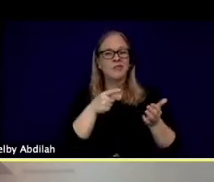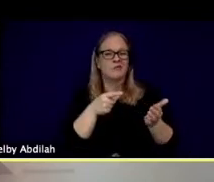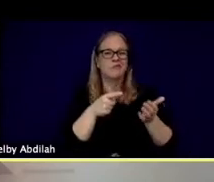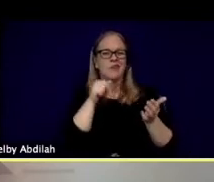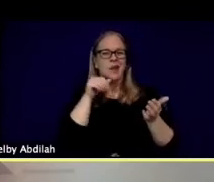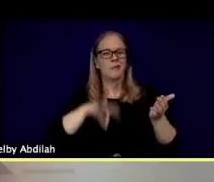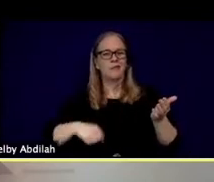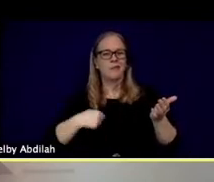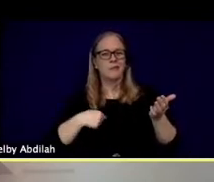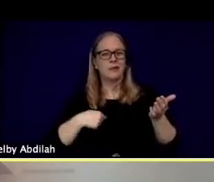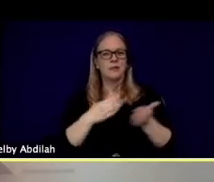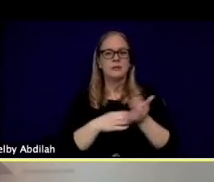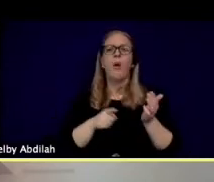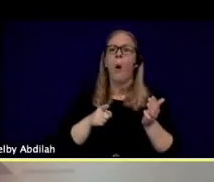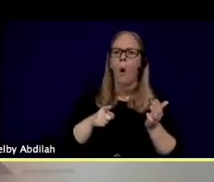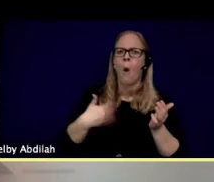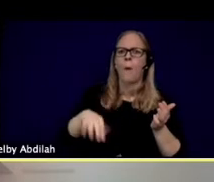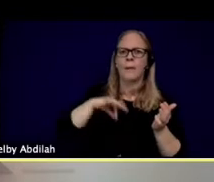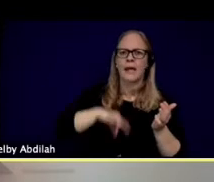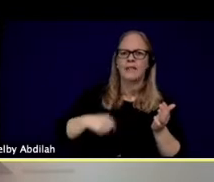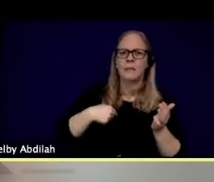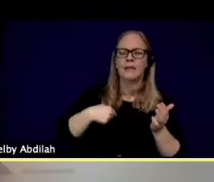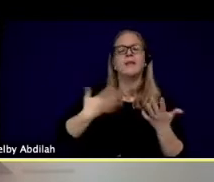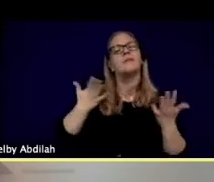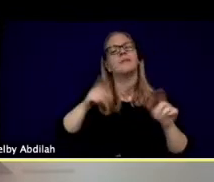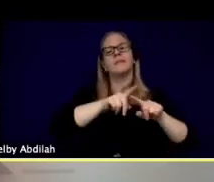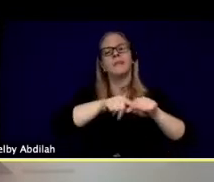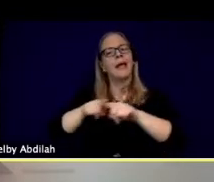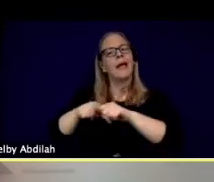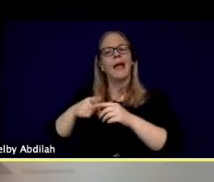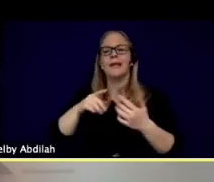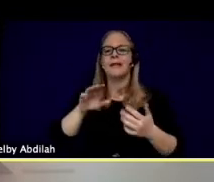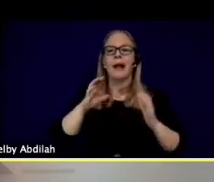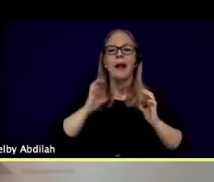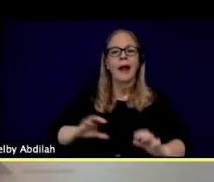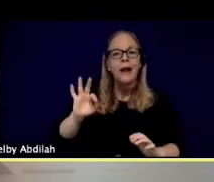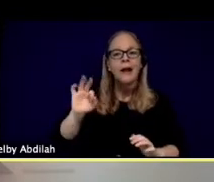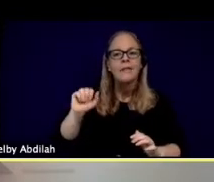may depend on a person's hearing loss and other client factors.